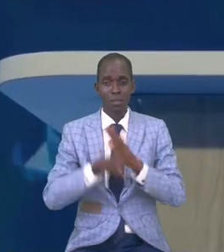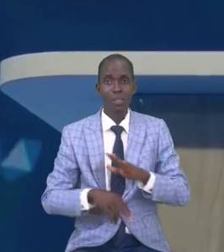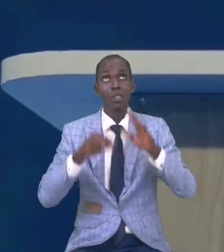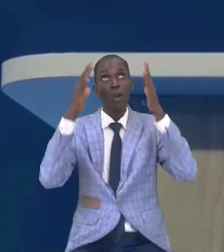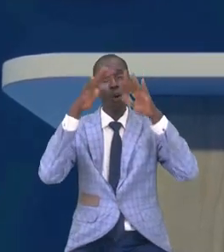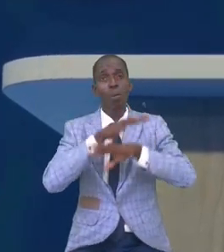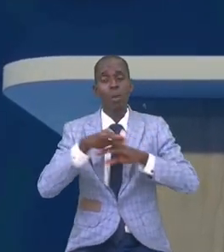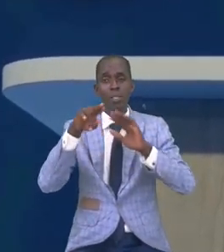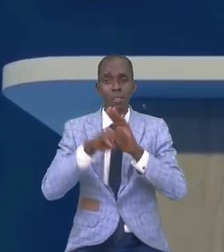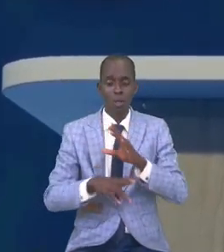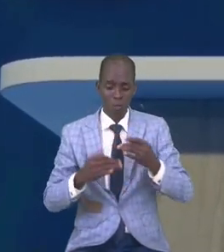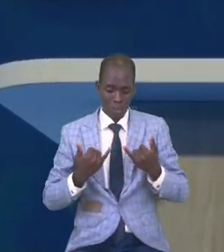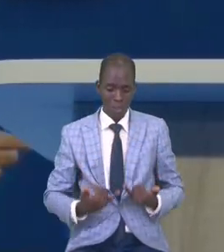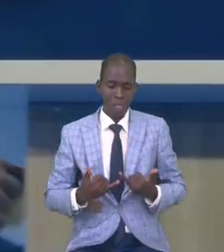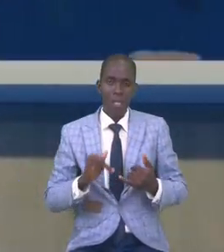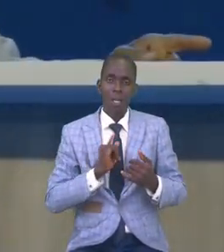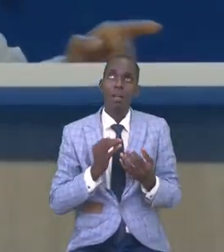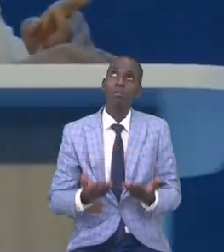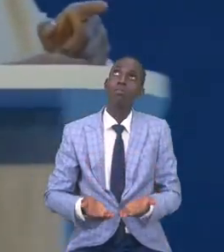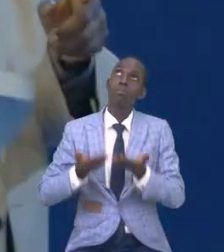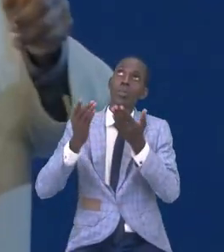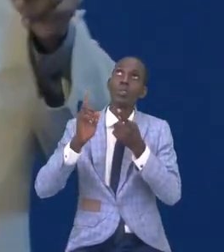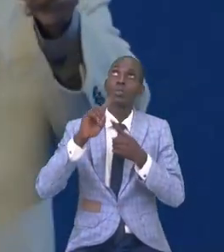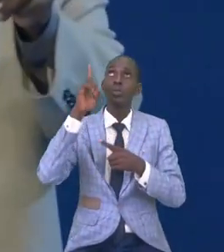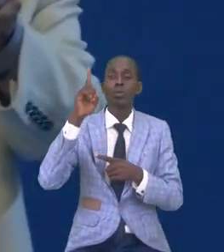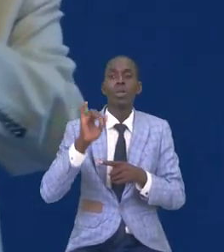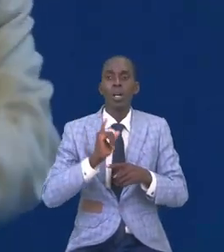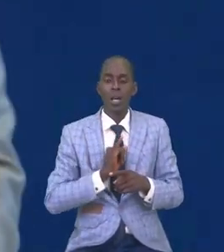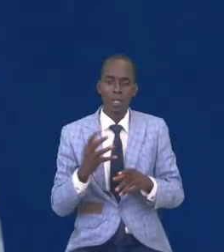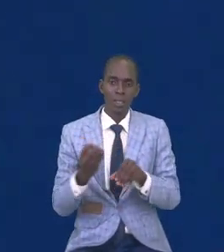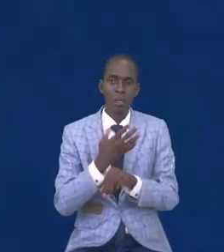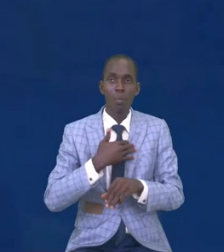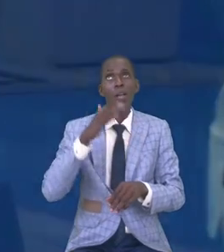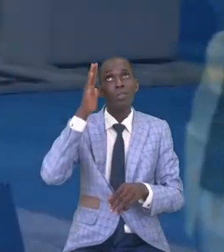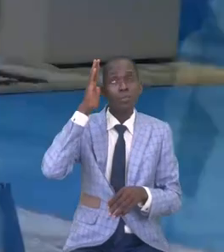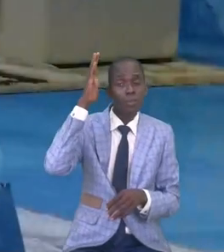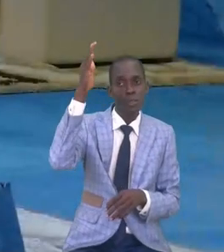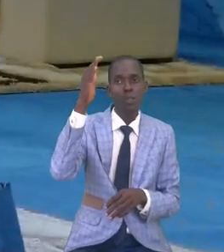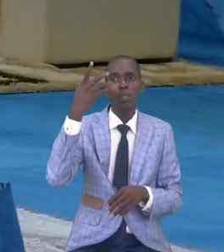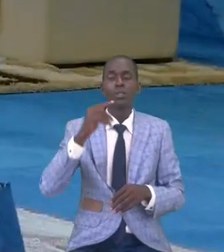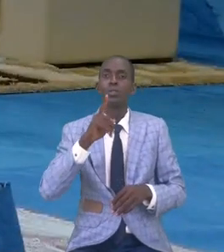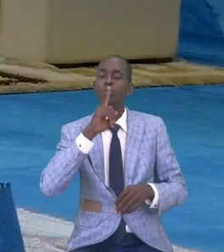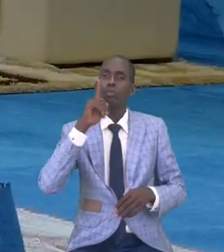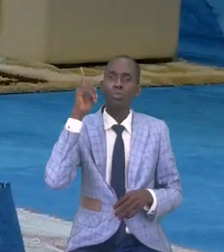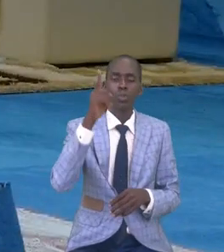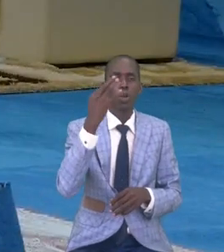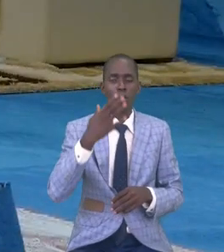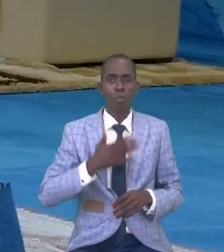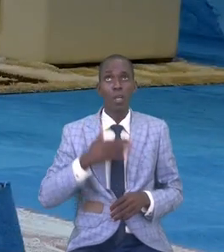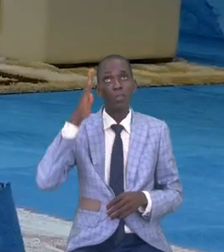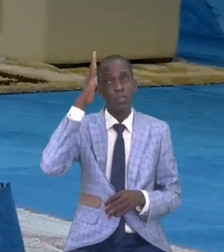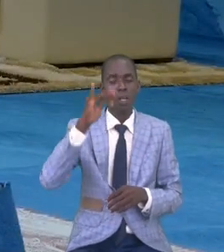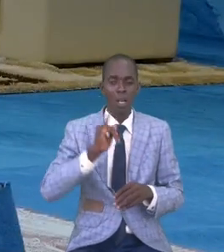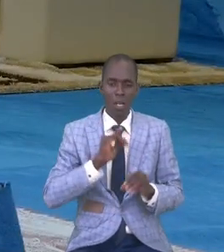the present, I turn it to you, and I turn my future, the uncertainty of the future, I turn